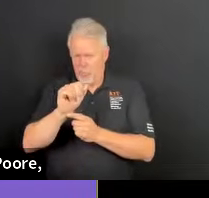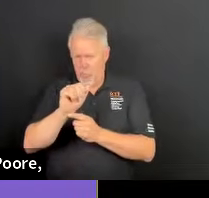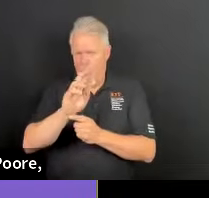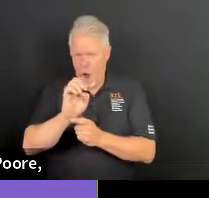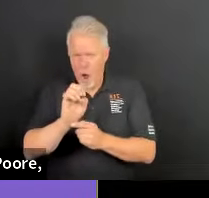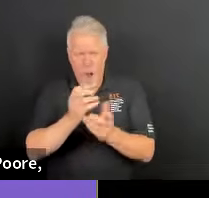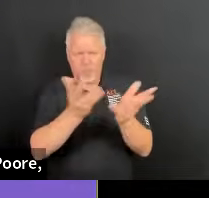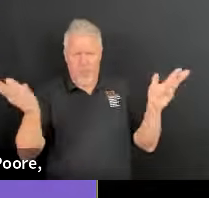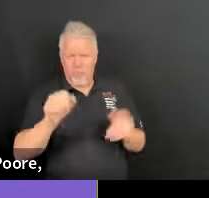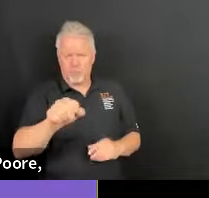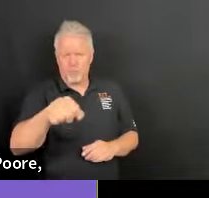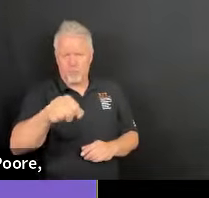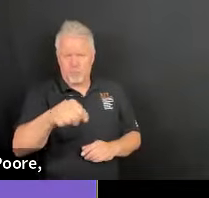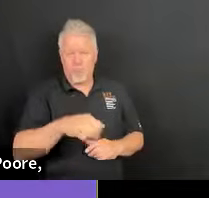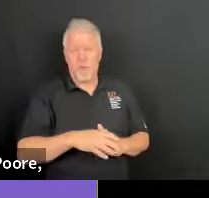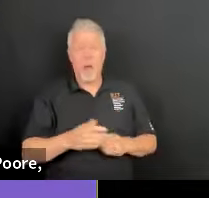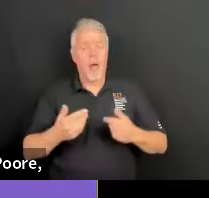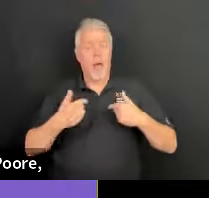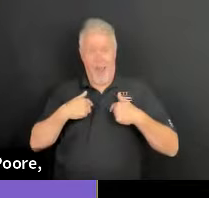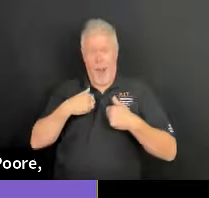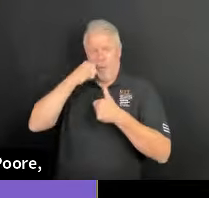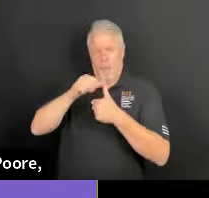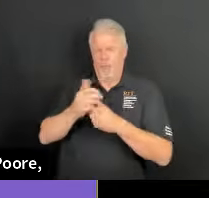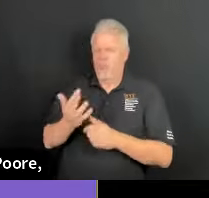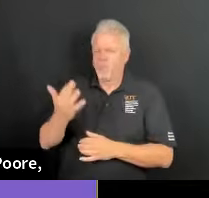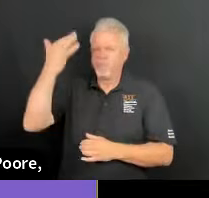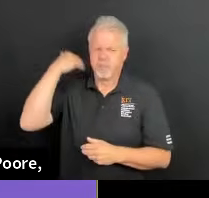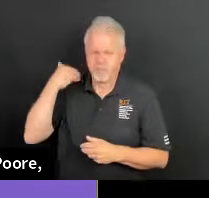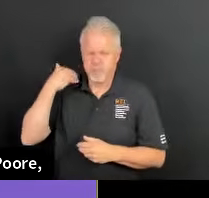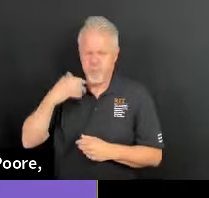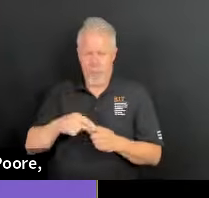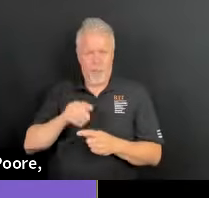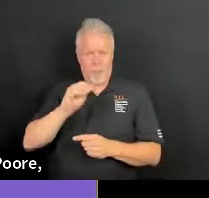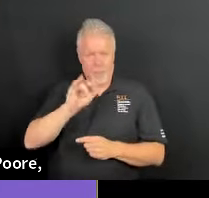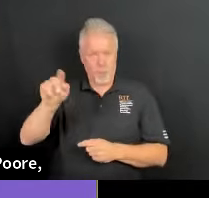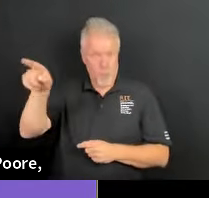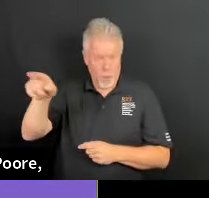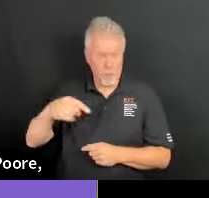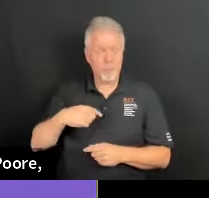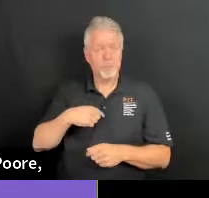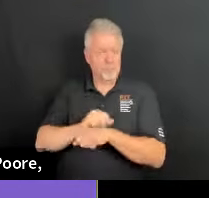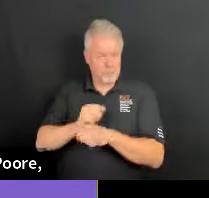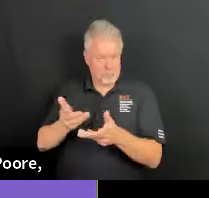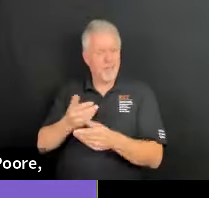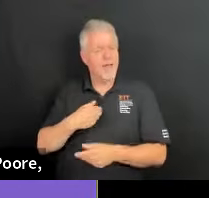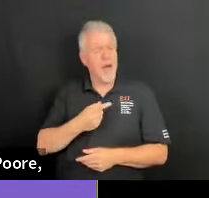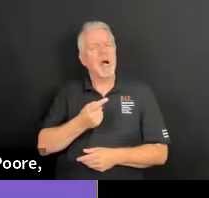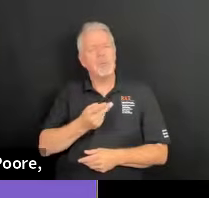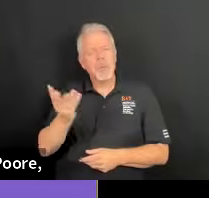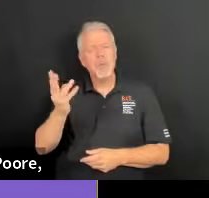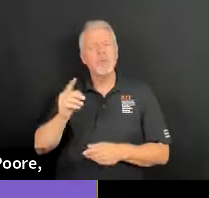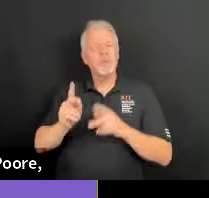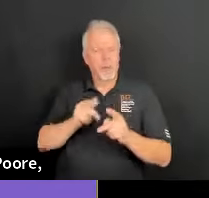more of a problem? There are out there, yes, is my answer. And I do remember that back when I worked